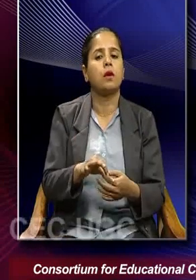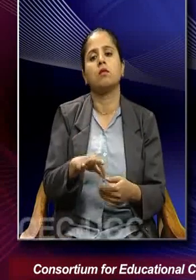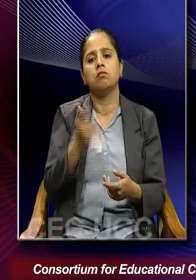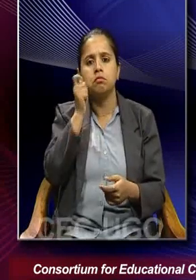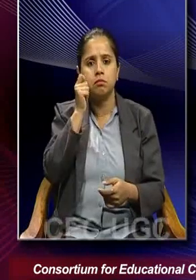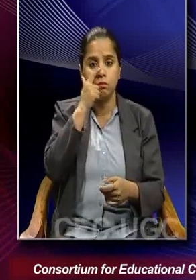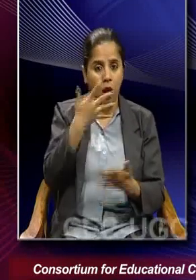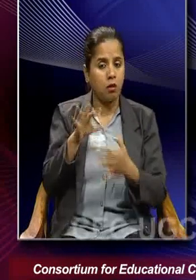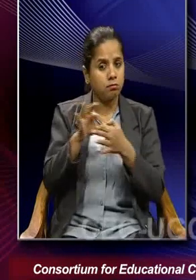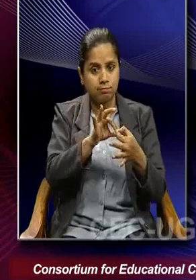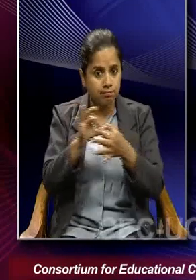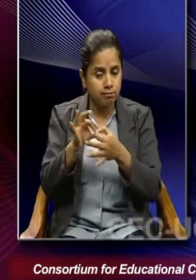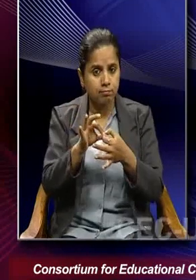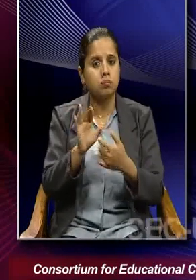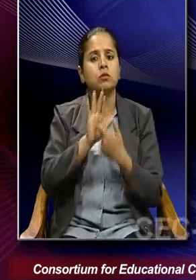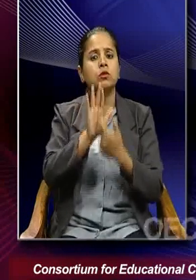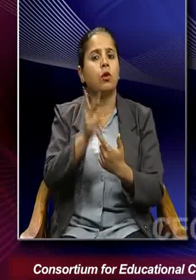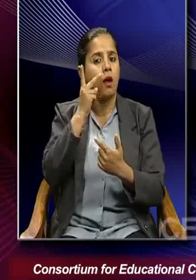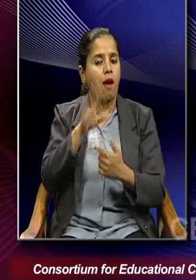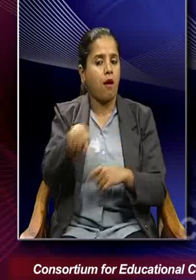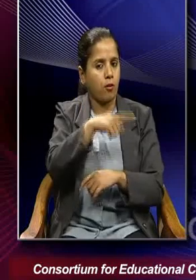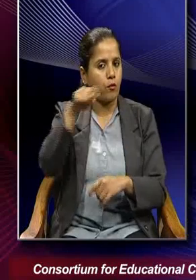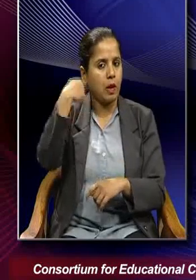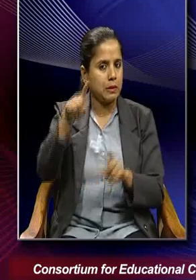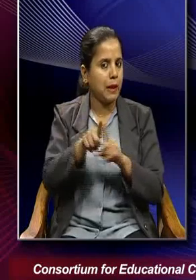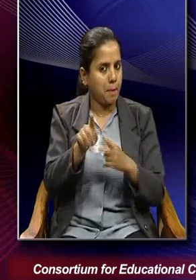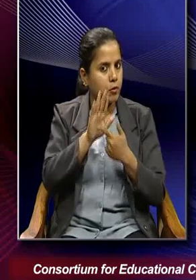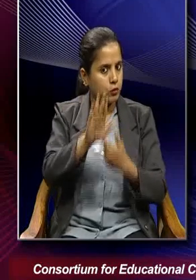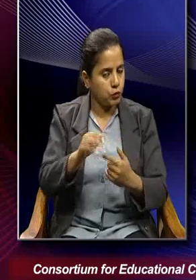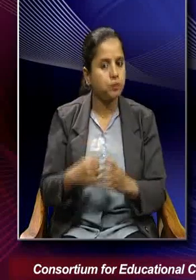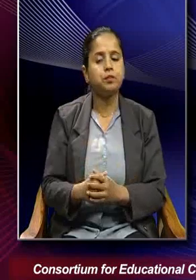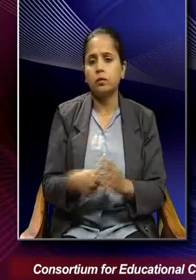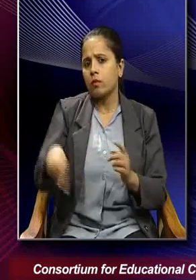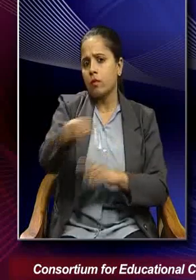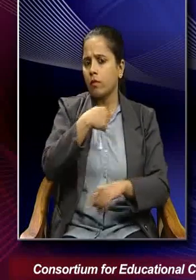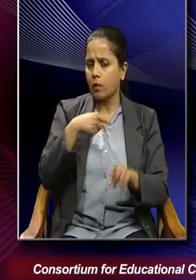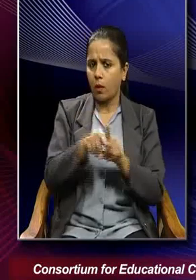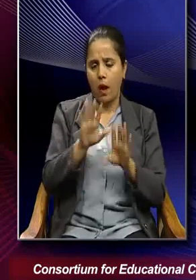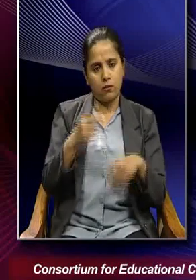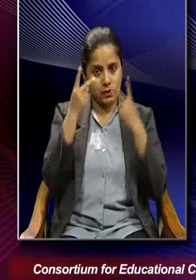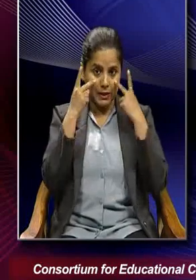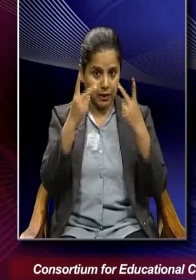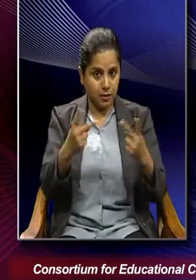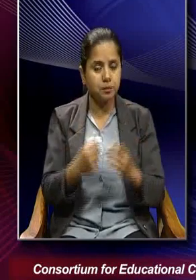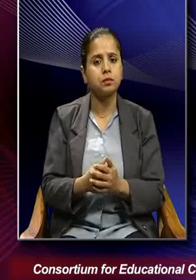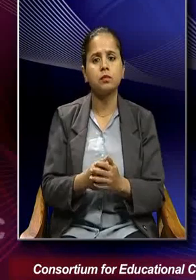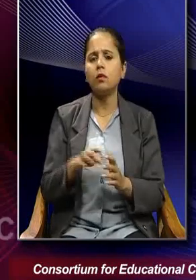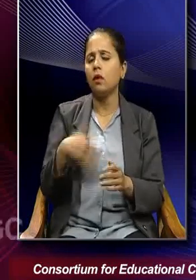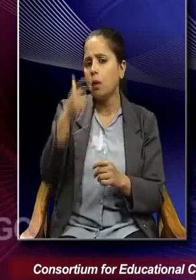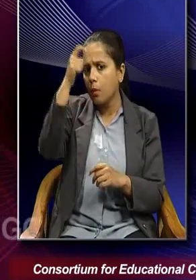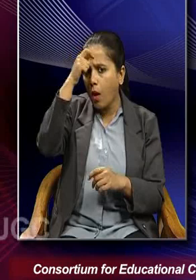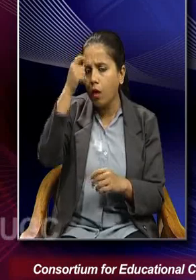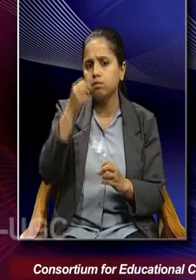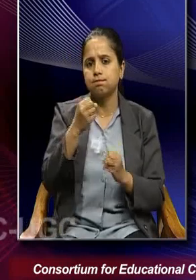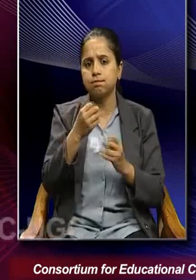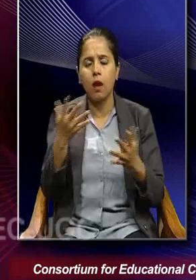relations that is being conveyed in this particular film. And we also see that how the issue